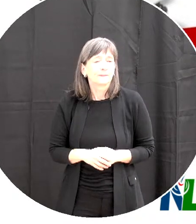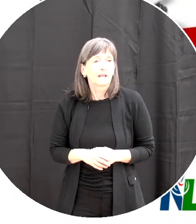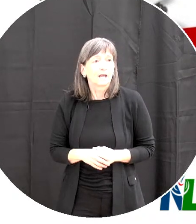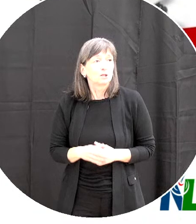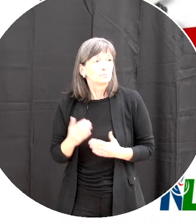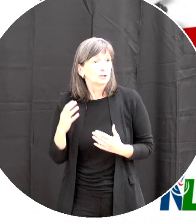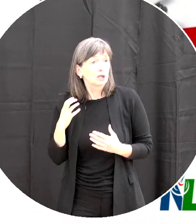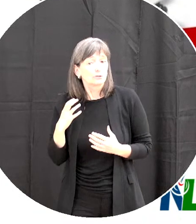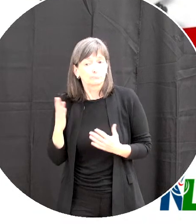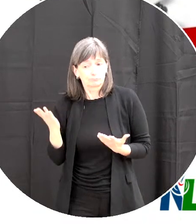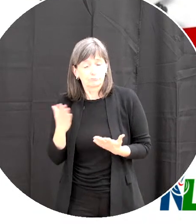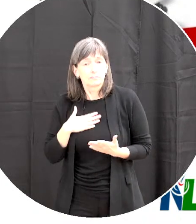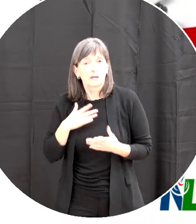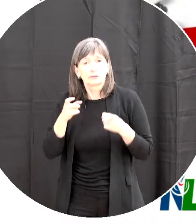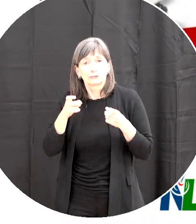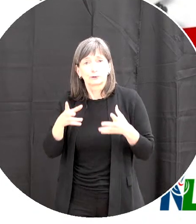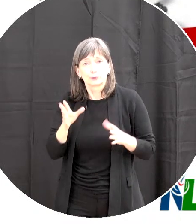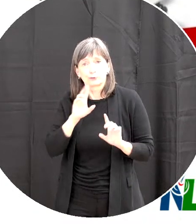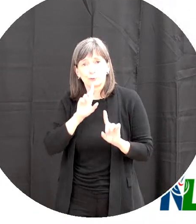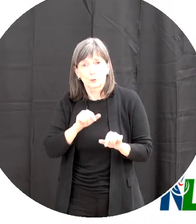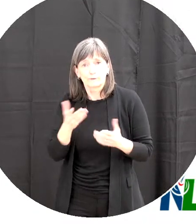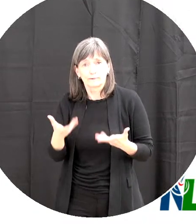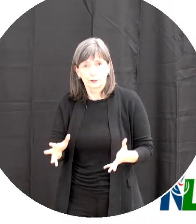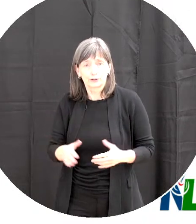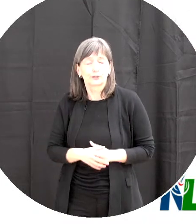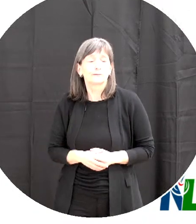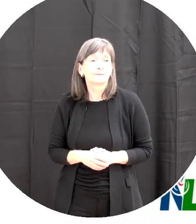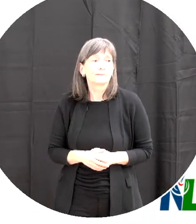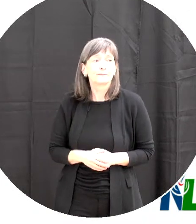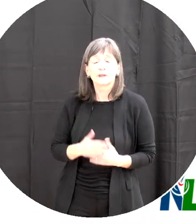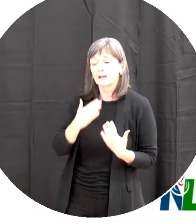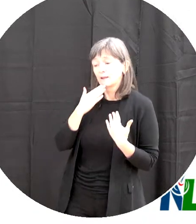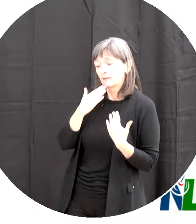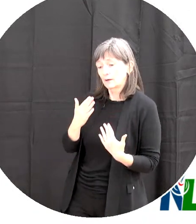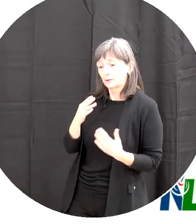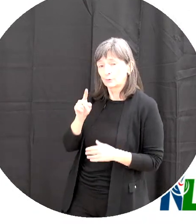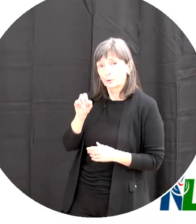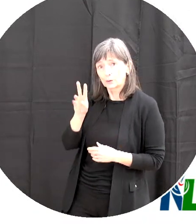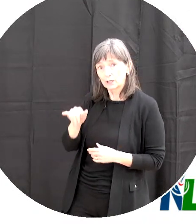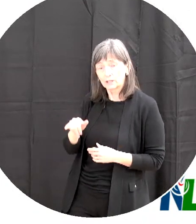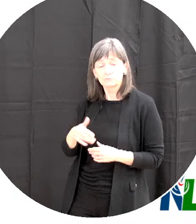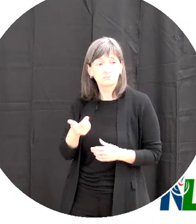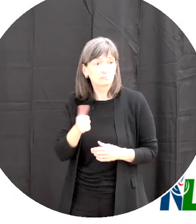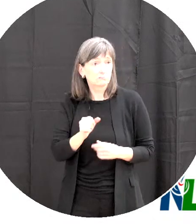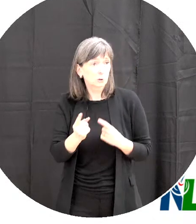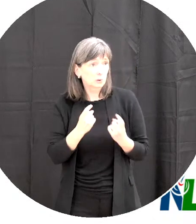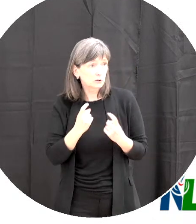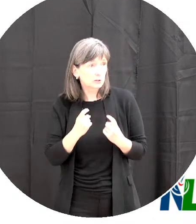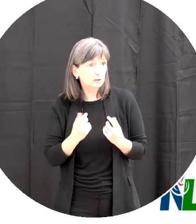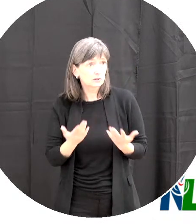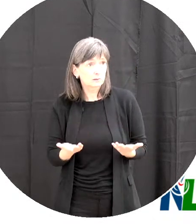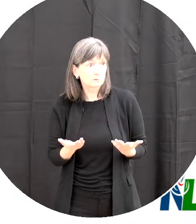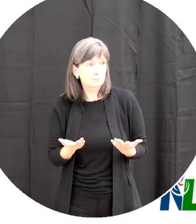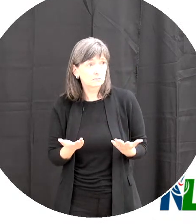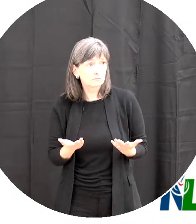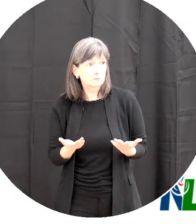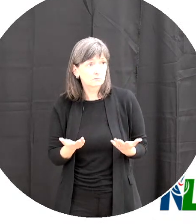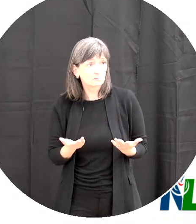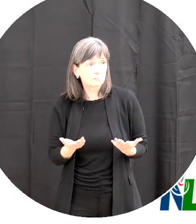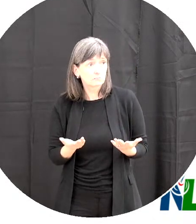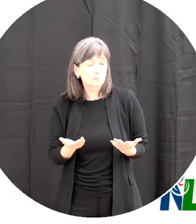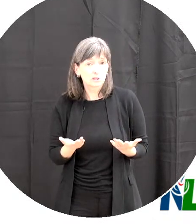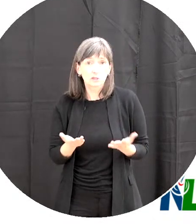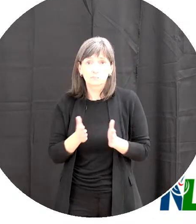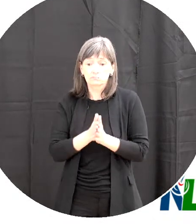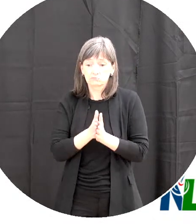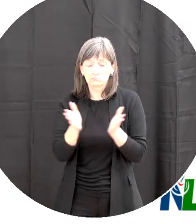is Director's report. Thank you very much, Tony. Any questions? I think it's a good broad